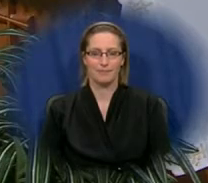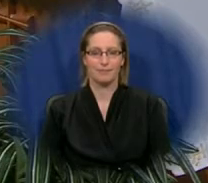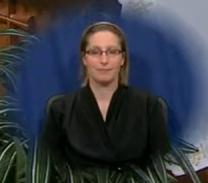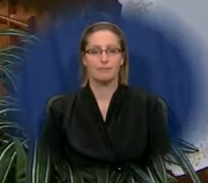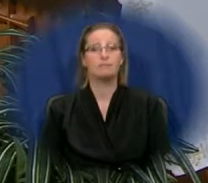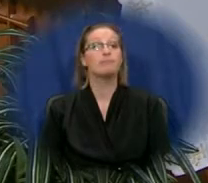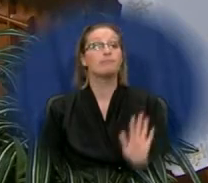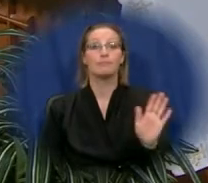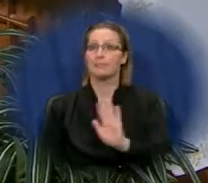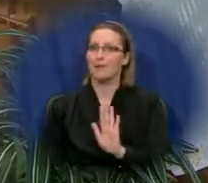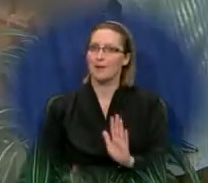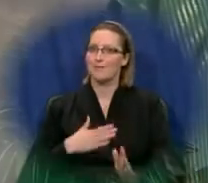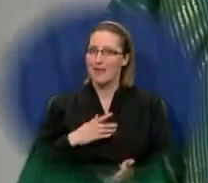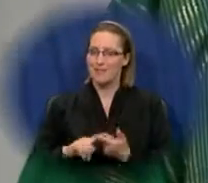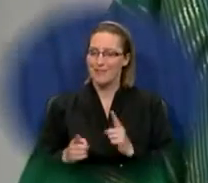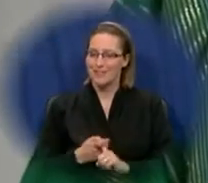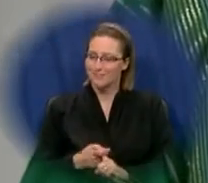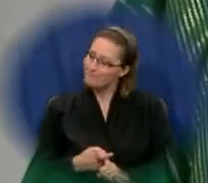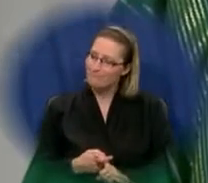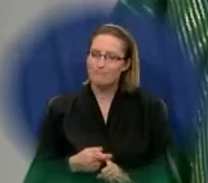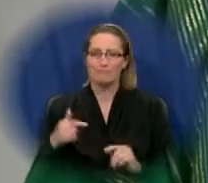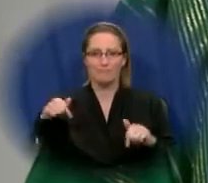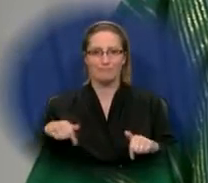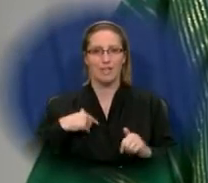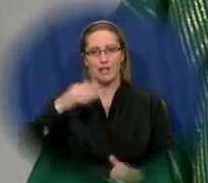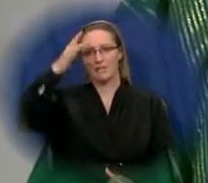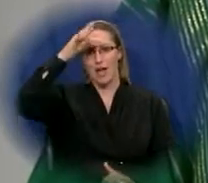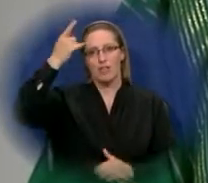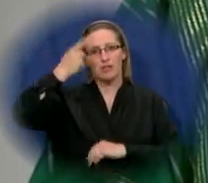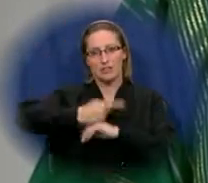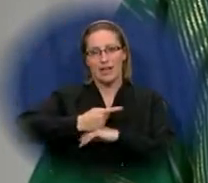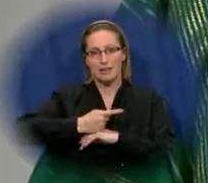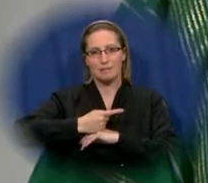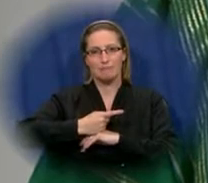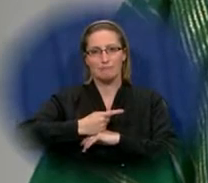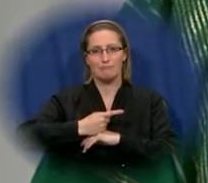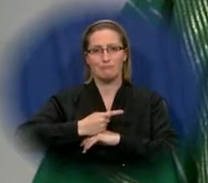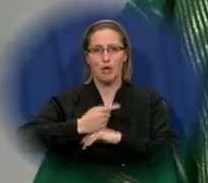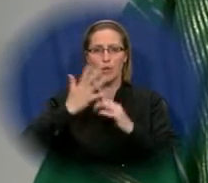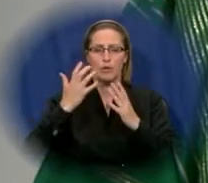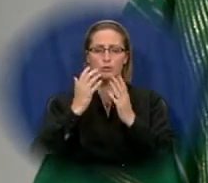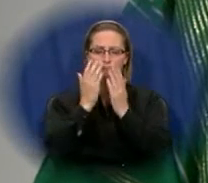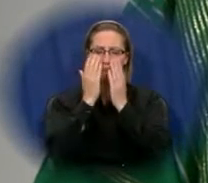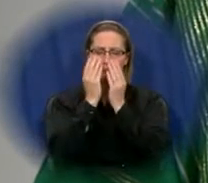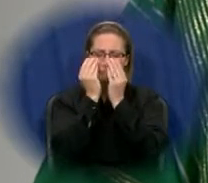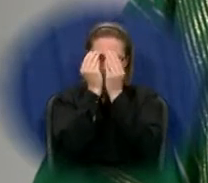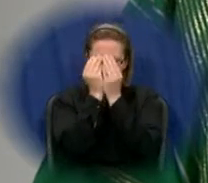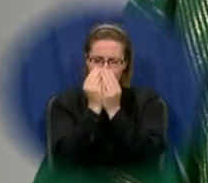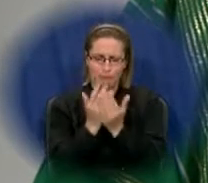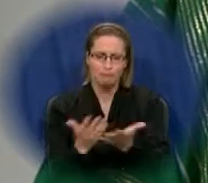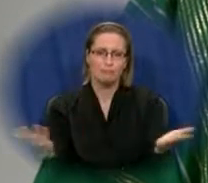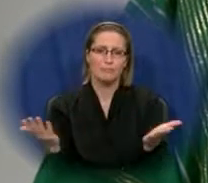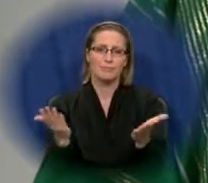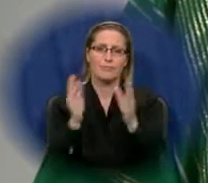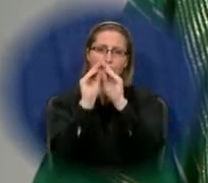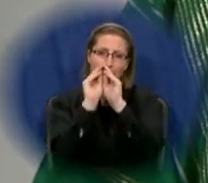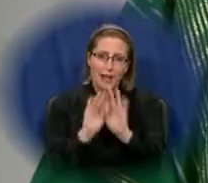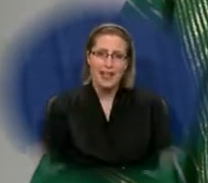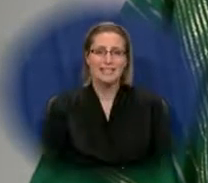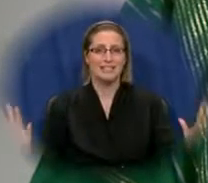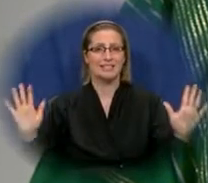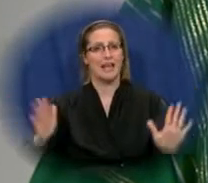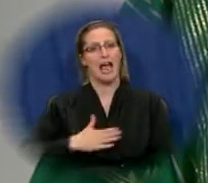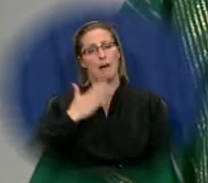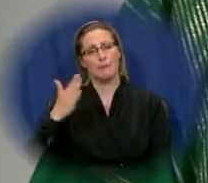So, my friends, once again on this Father's Day, we extend a very warm and blessed and